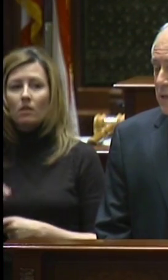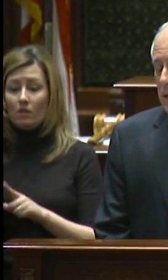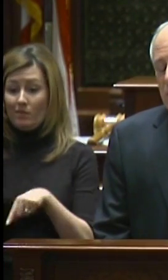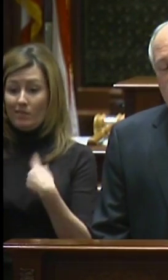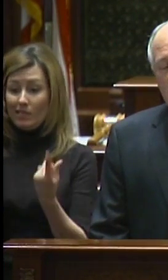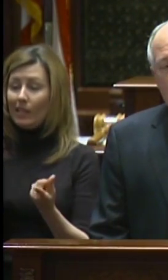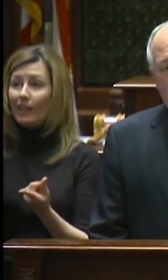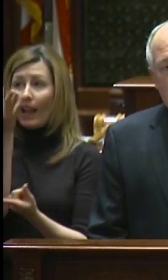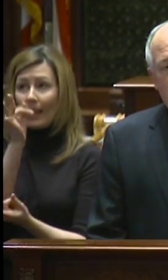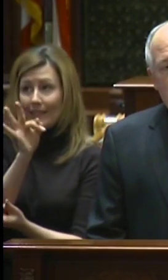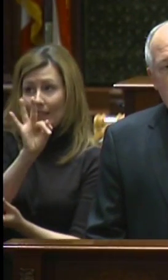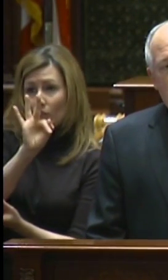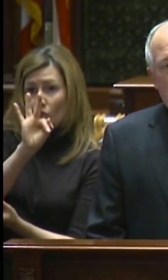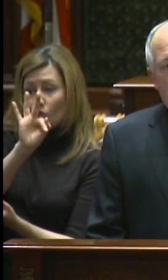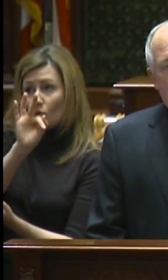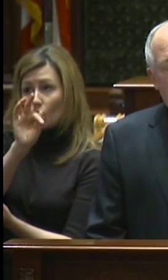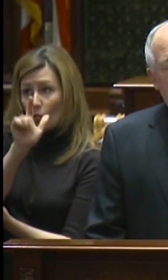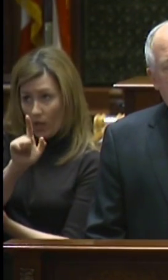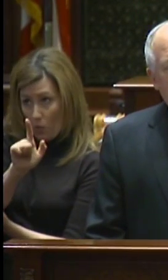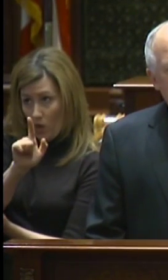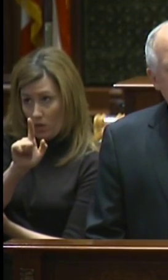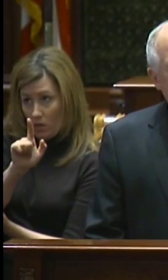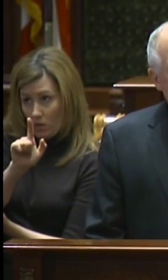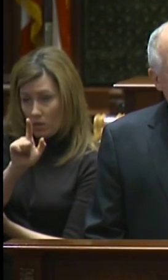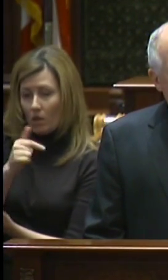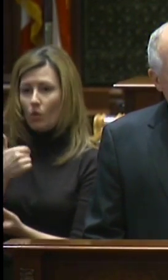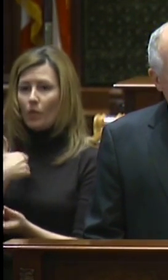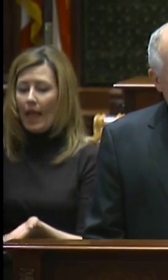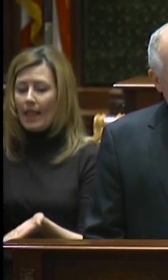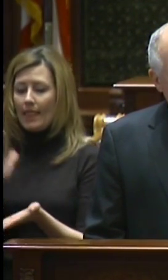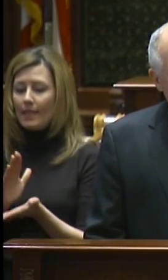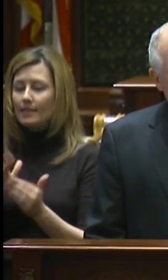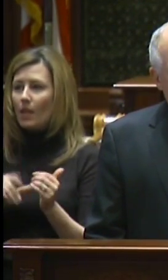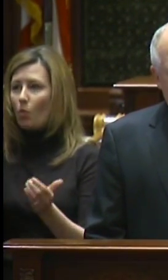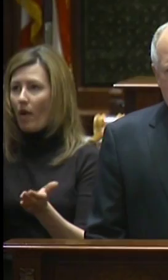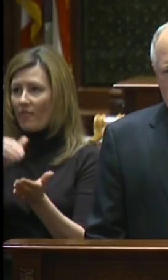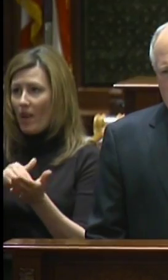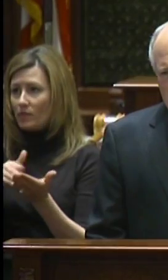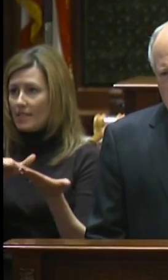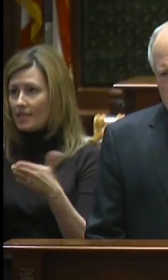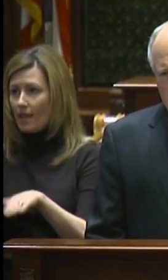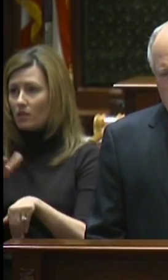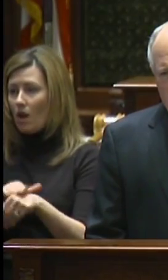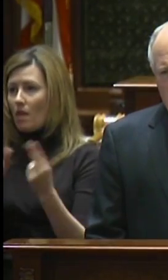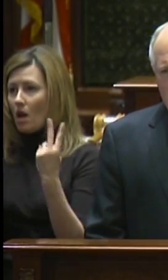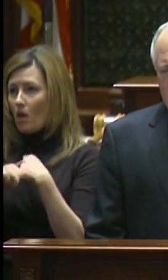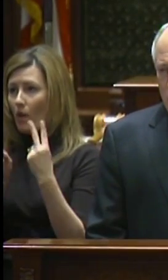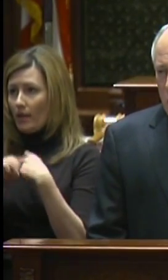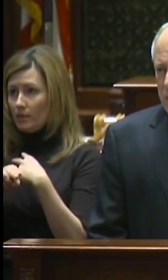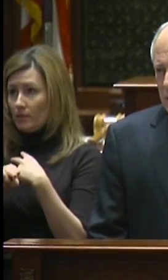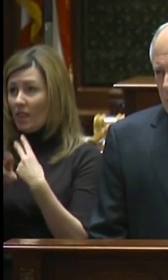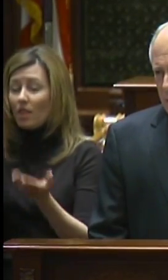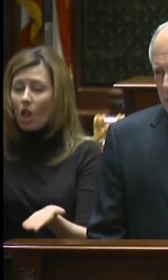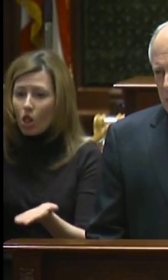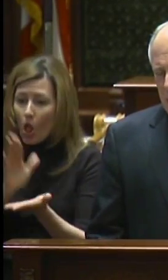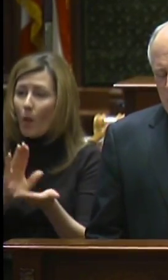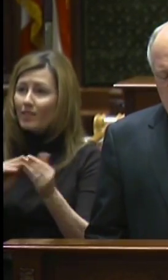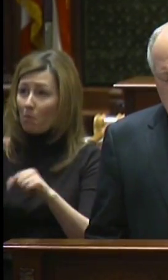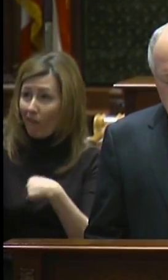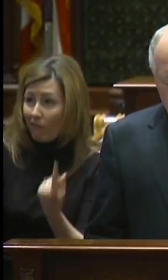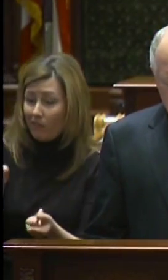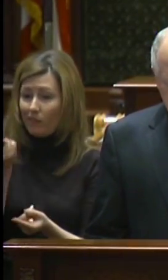since 1921, we had less than 1,000 deaths on the highways of Illinois, the lowest number